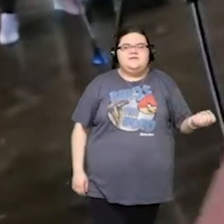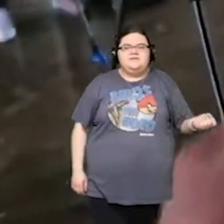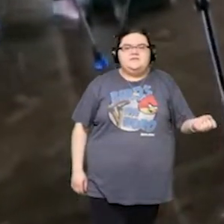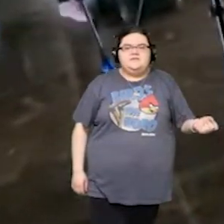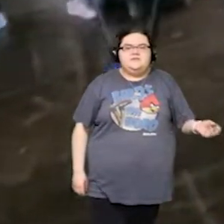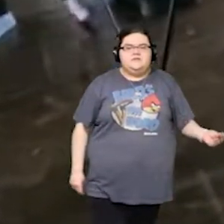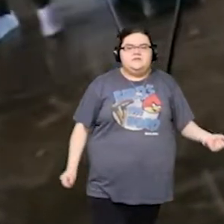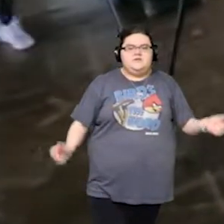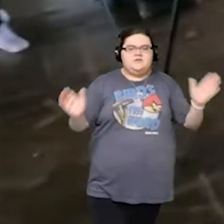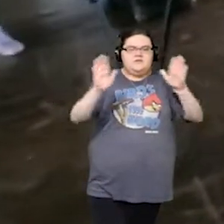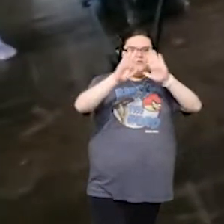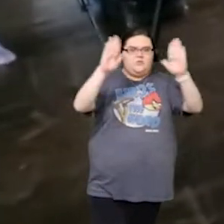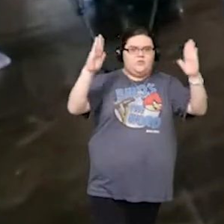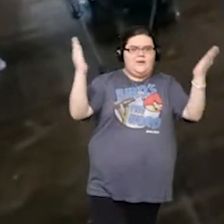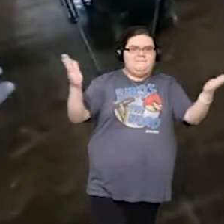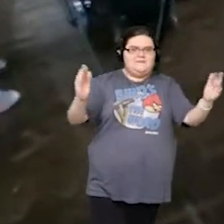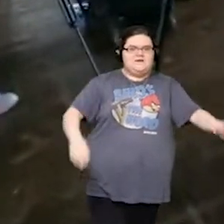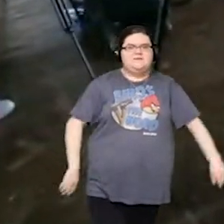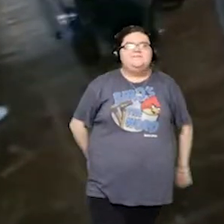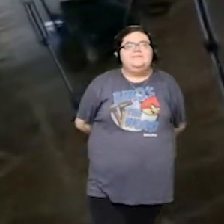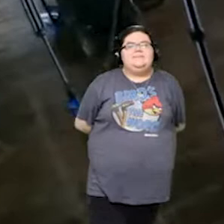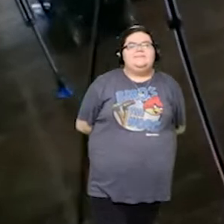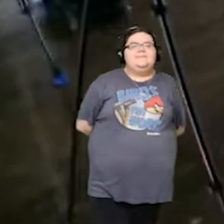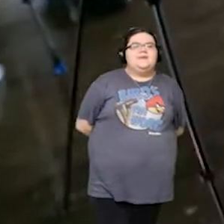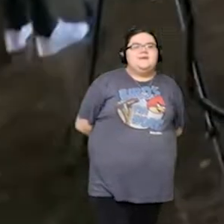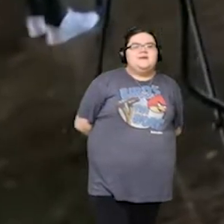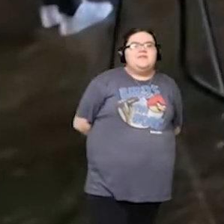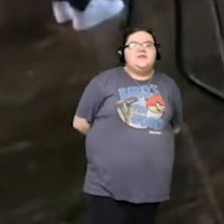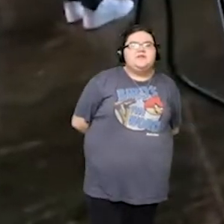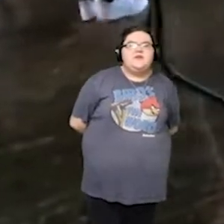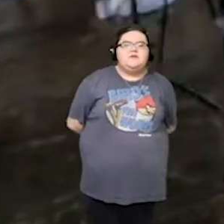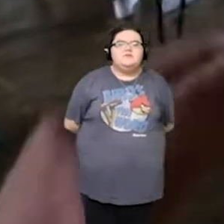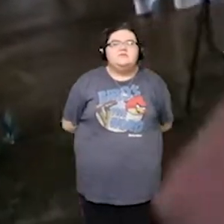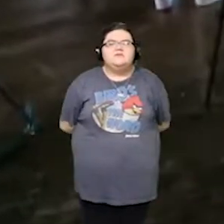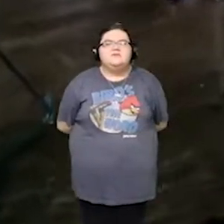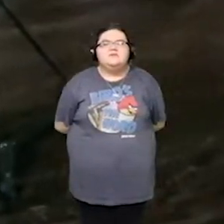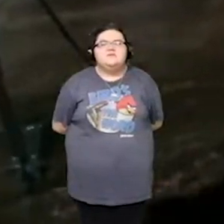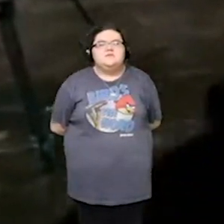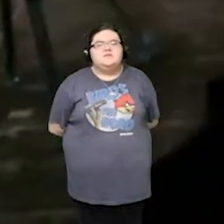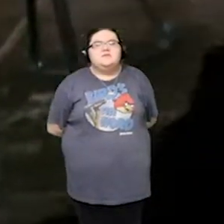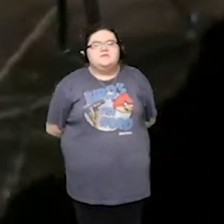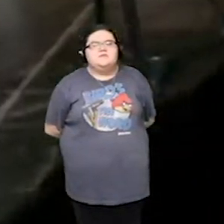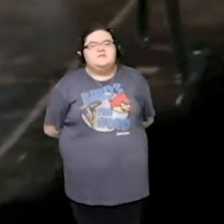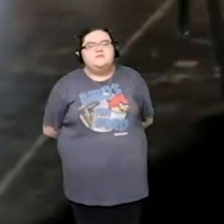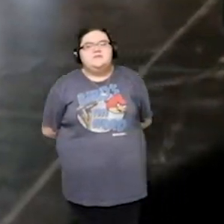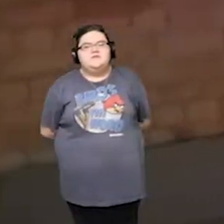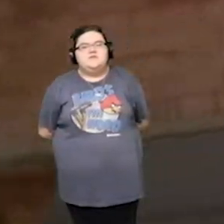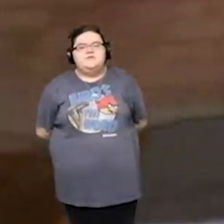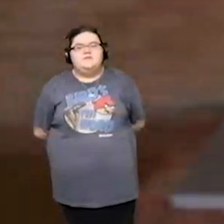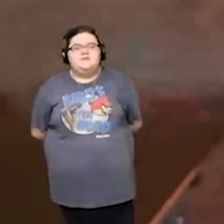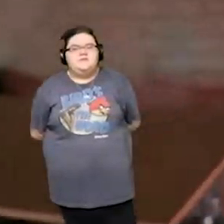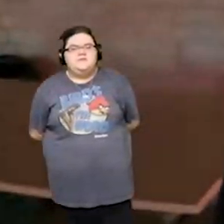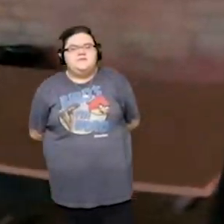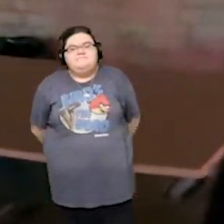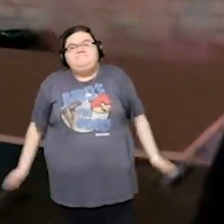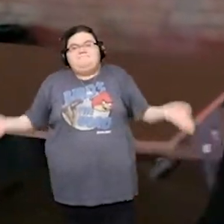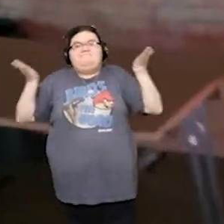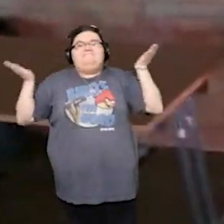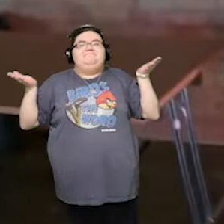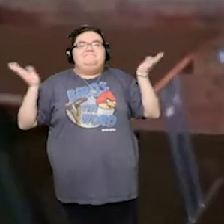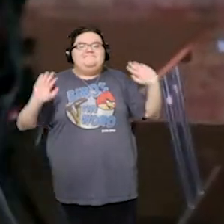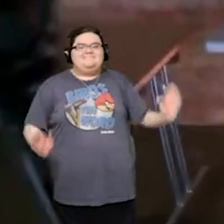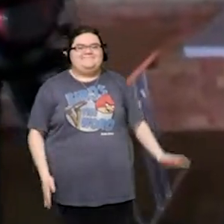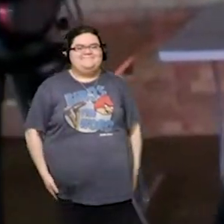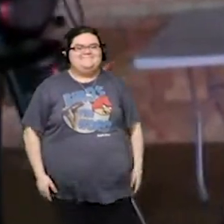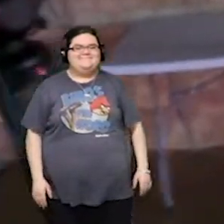on the wide shot. I'm thinking this angle will be nice for a wide shot, and maybe a secondary wide shot will be cool as well. But yeah, that's sort of